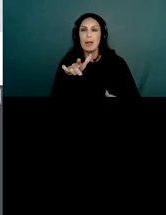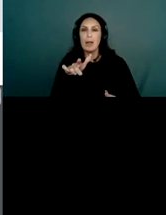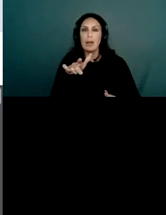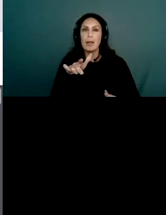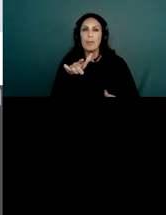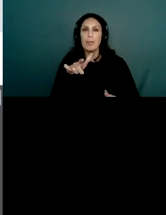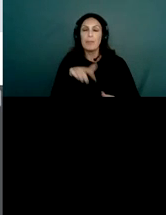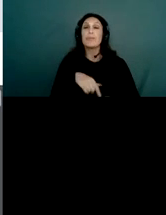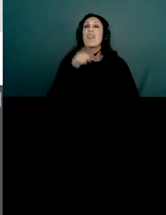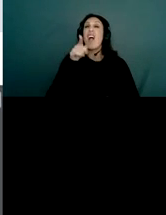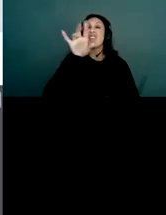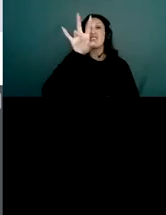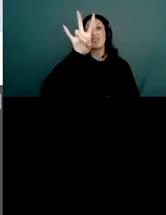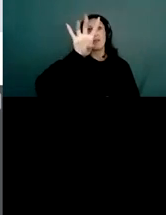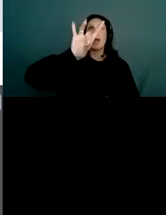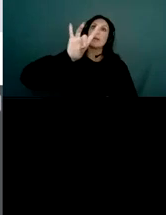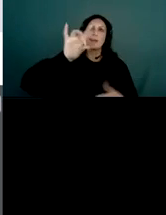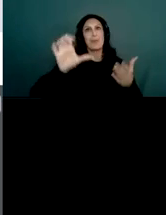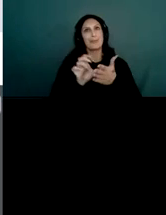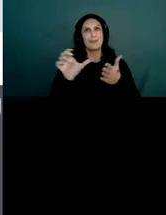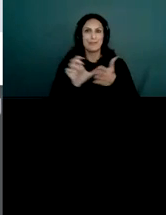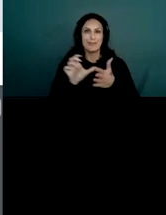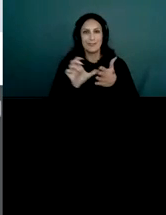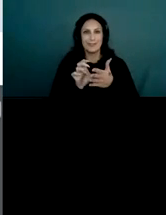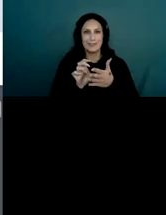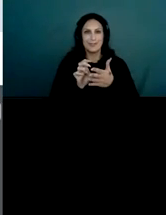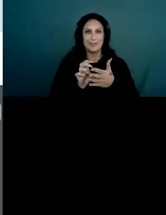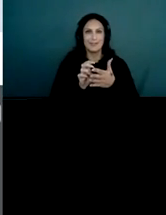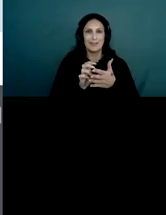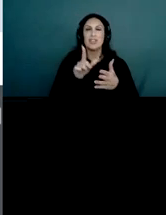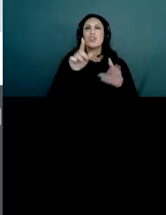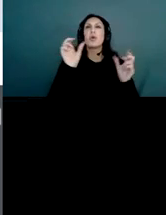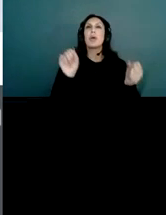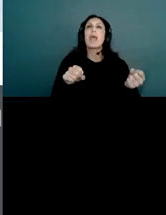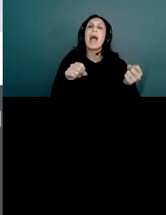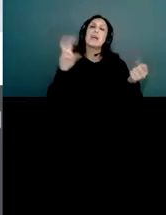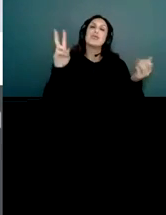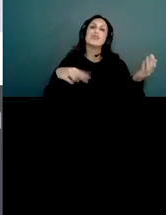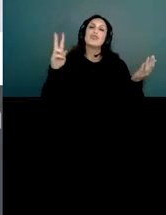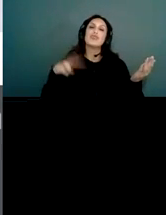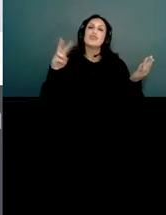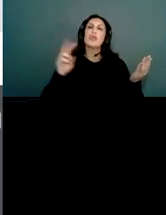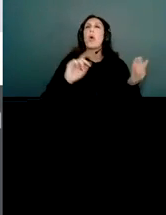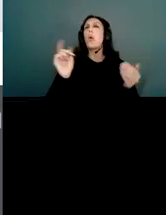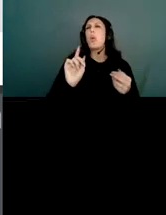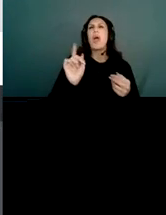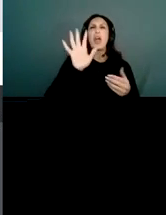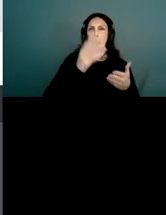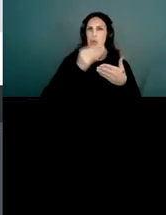pages. So you can go ahead and dig in and find what your students need extra support in.